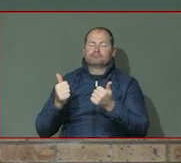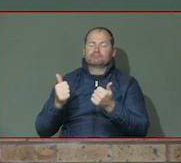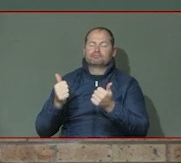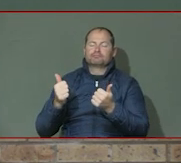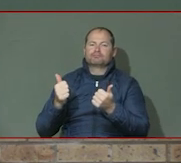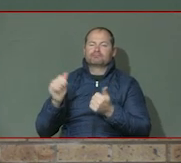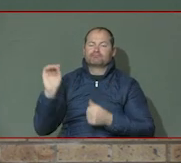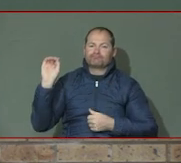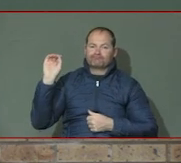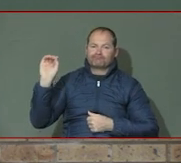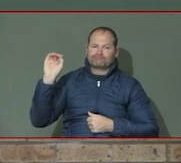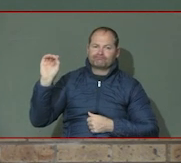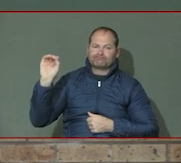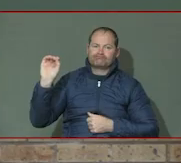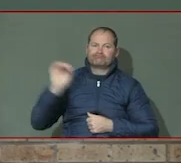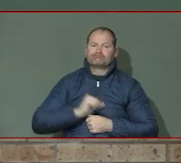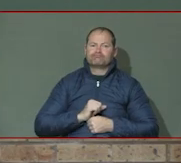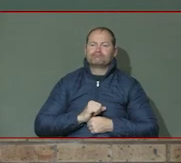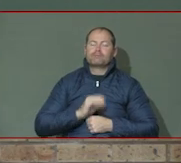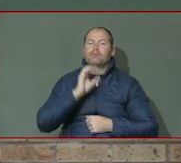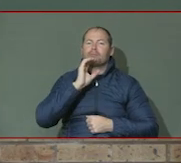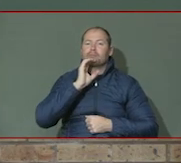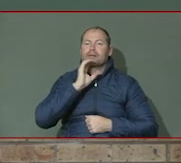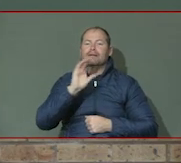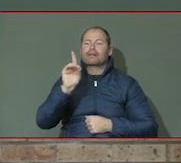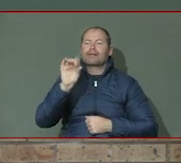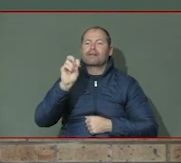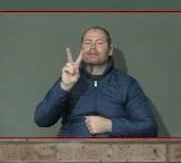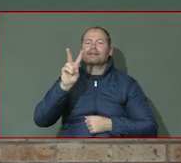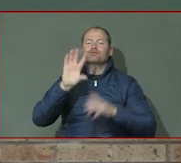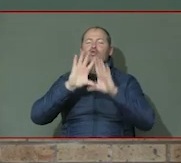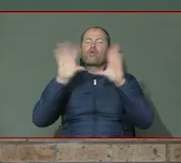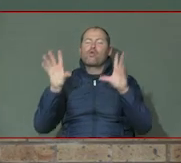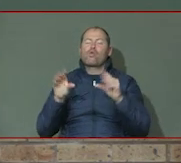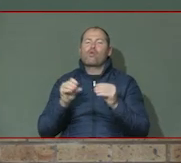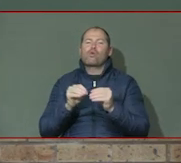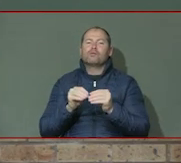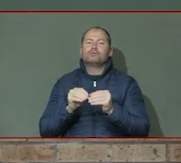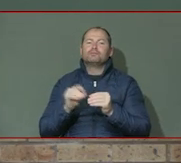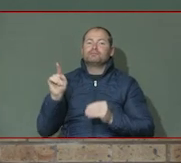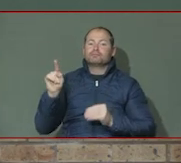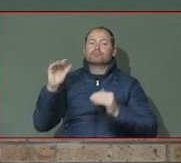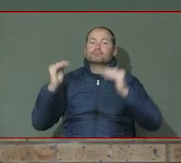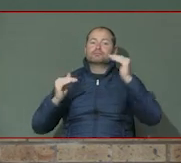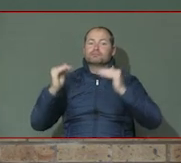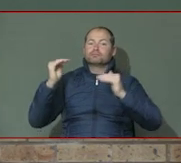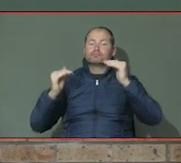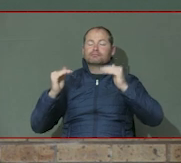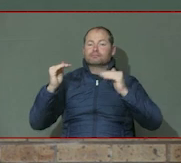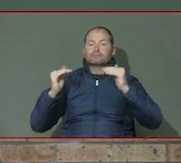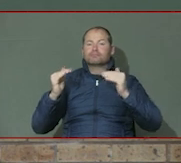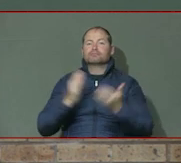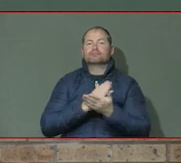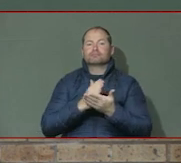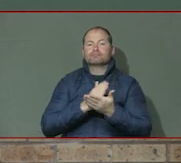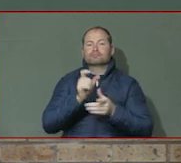585,300. Am I right? That's my total dividends. And this balance, this 332 would be our shareholders'